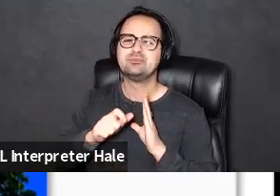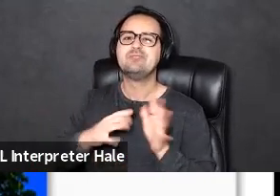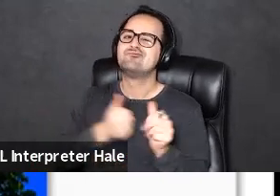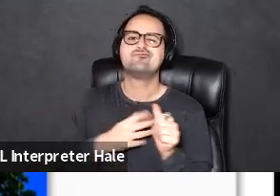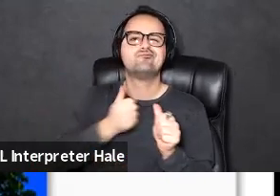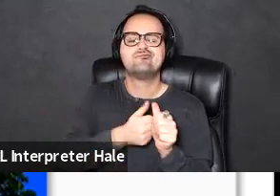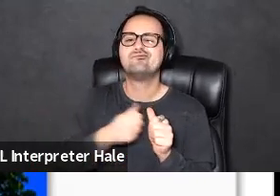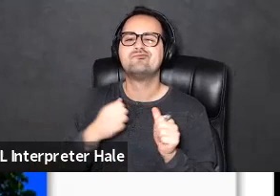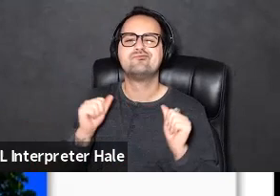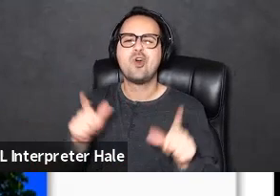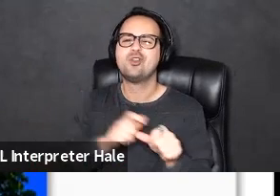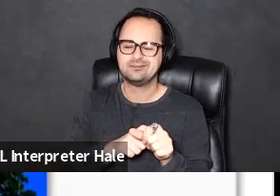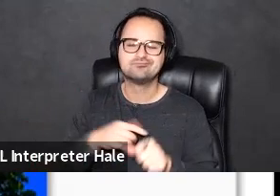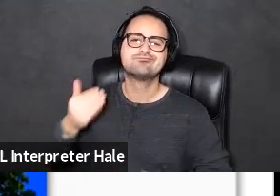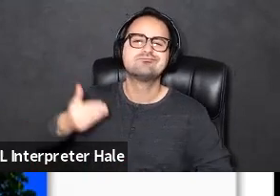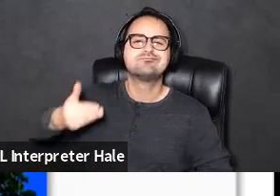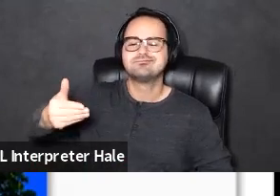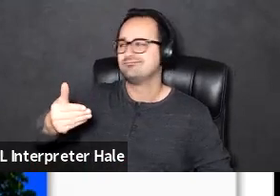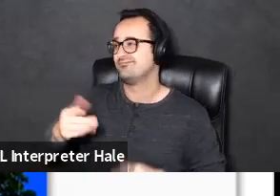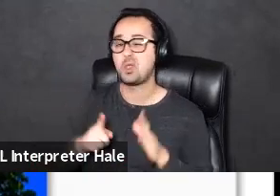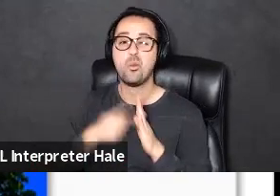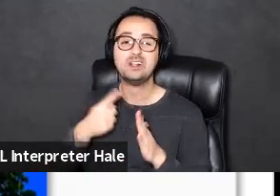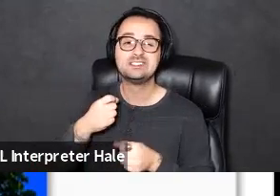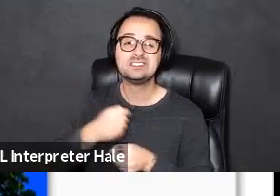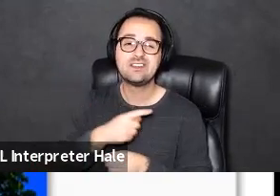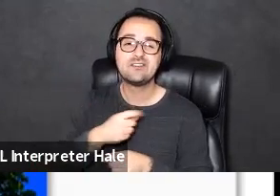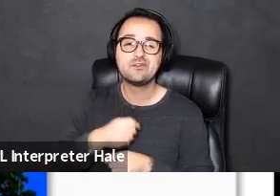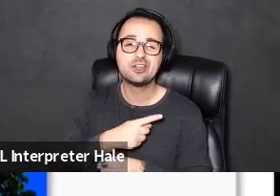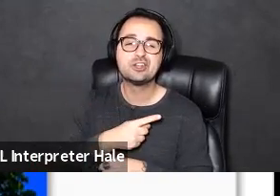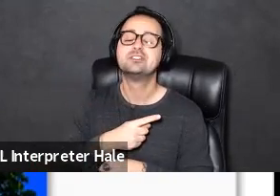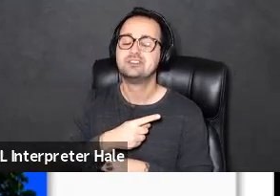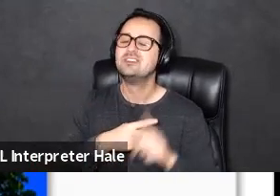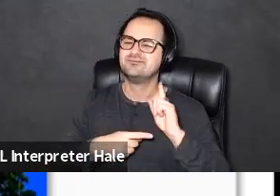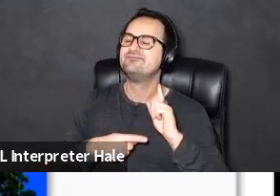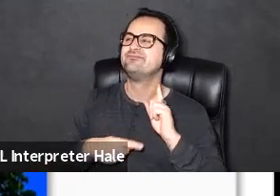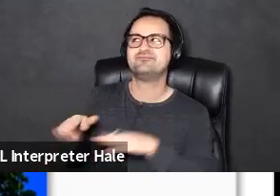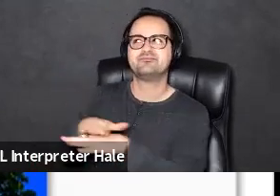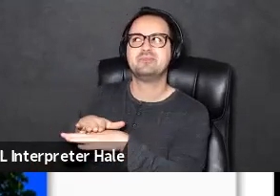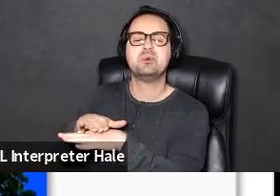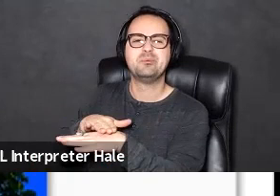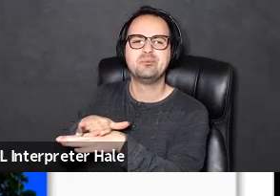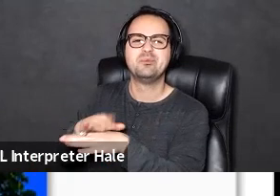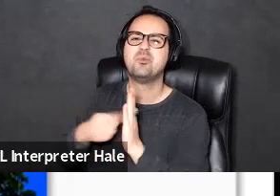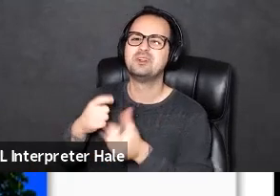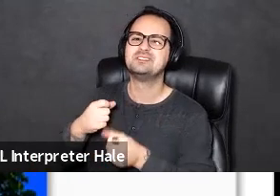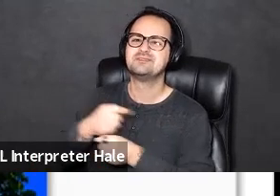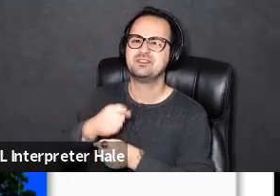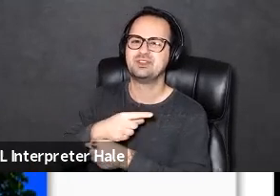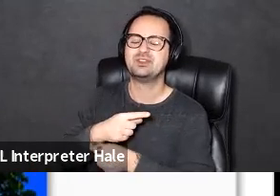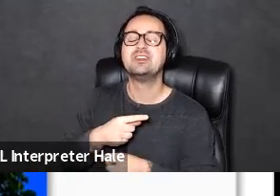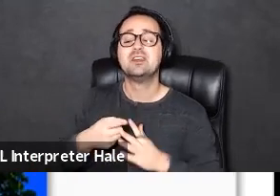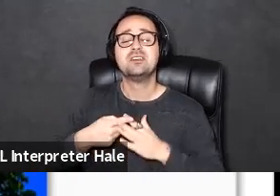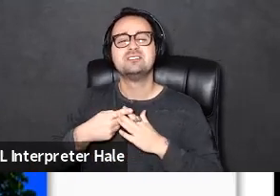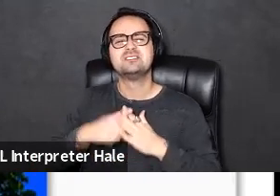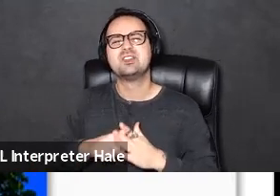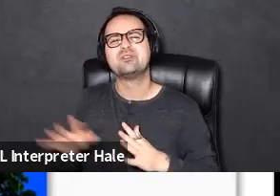constant basis. I'd say we think, Tom, like once a year. Yeah, it absolutely should be a once a year thing. Probably start